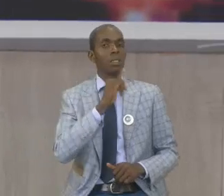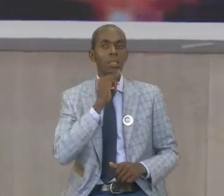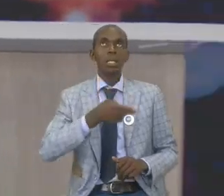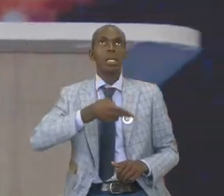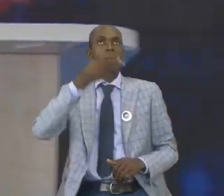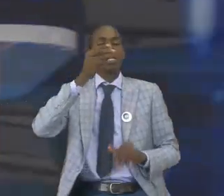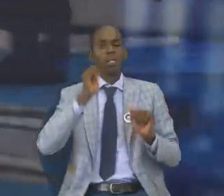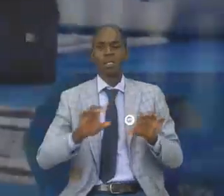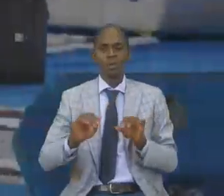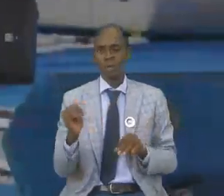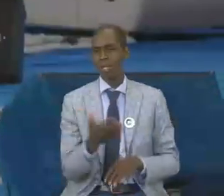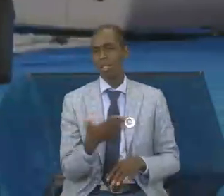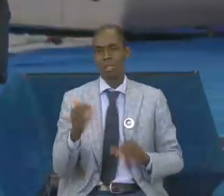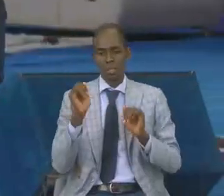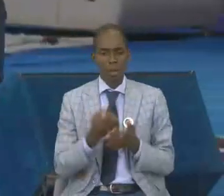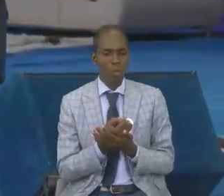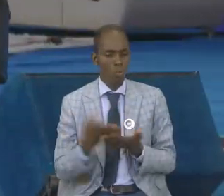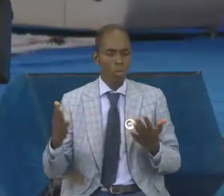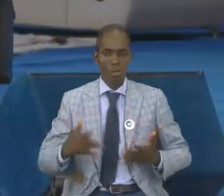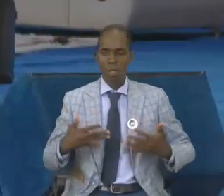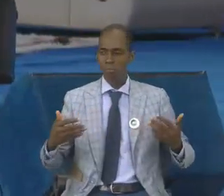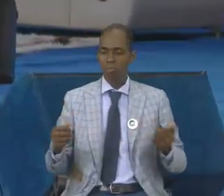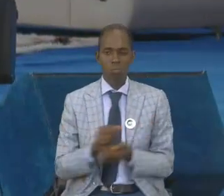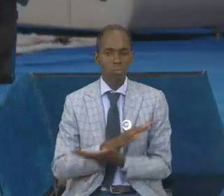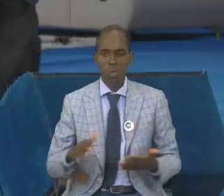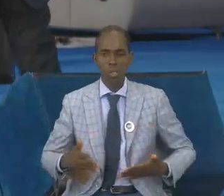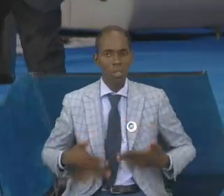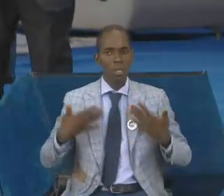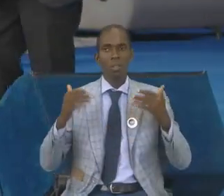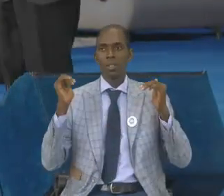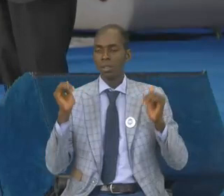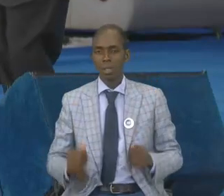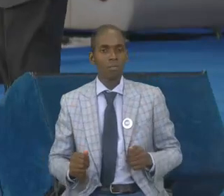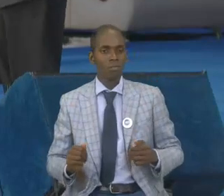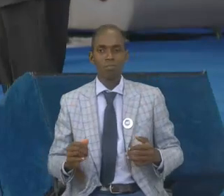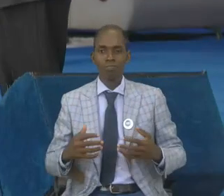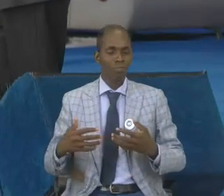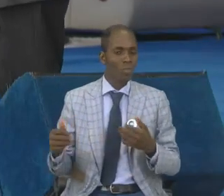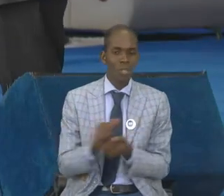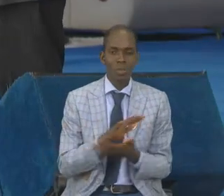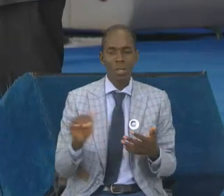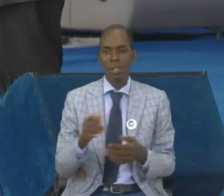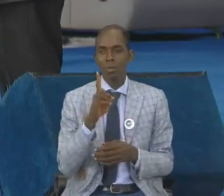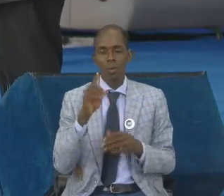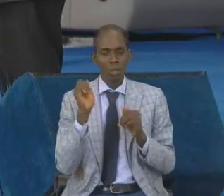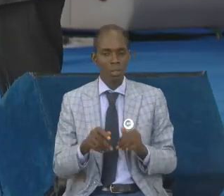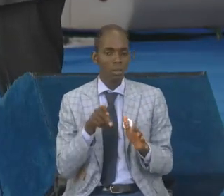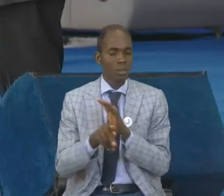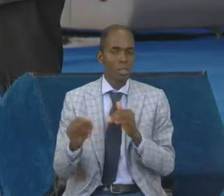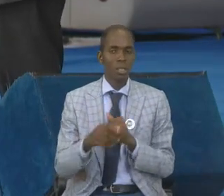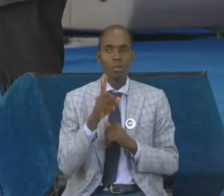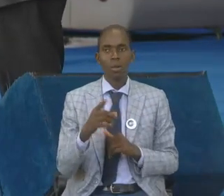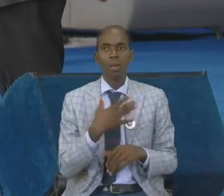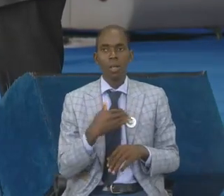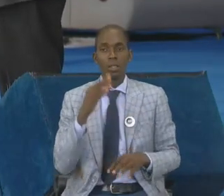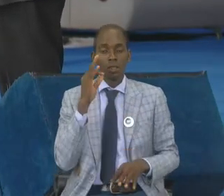could waste lives, he could destroy lives, and he could muscle anyone, he could silence everyone, and he could look